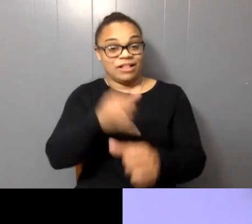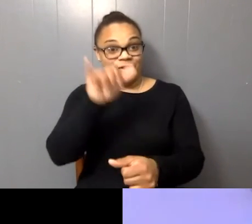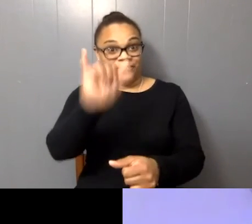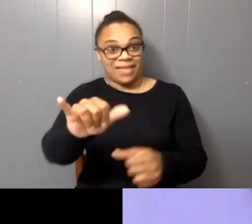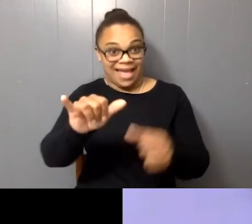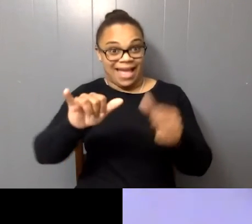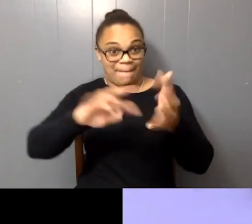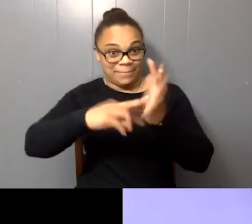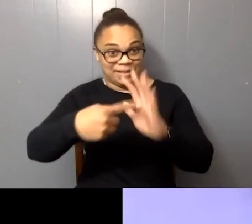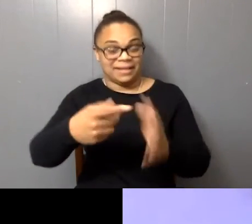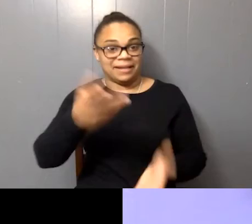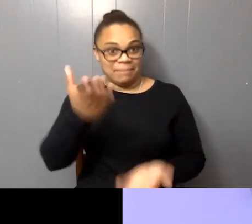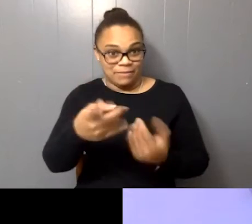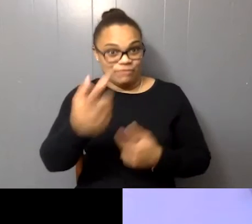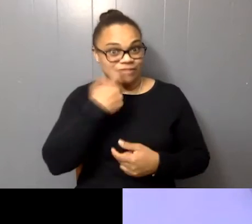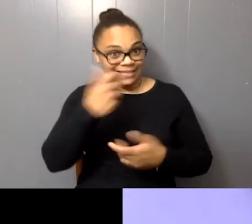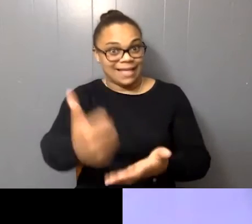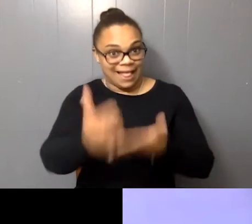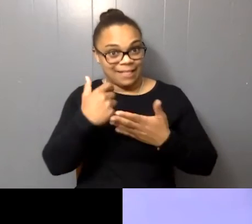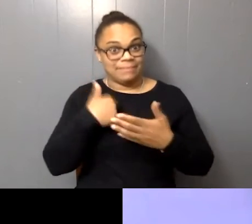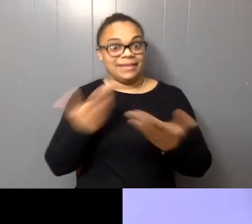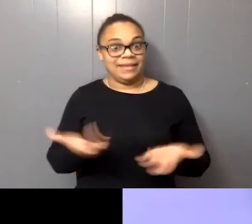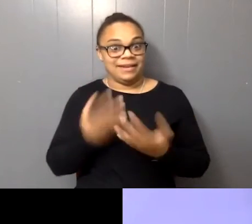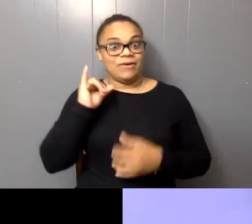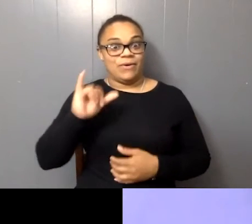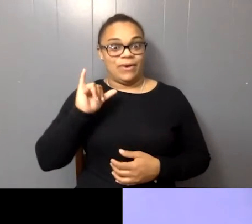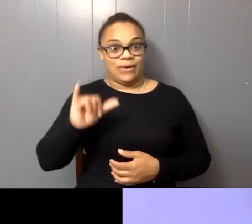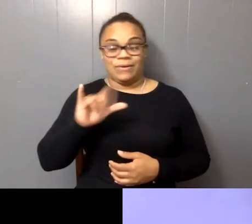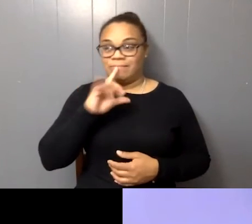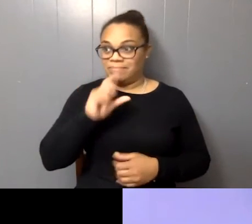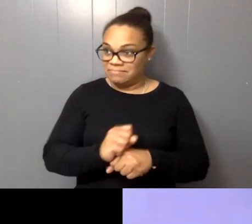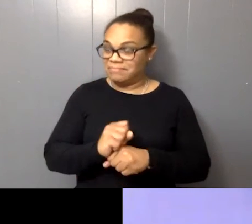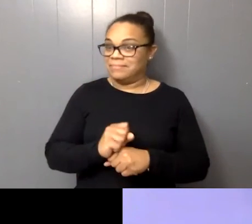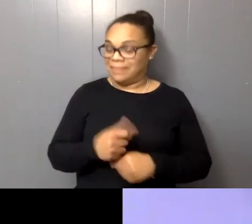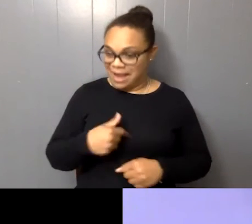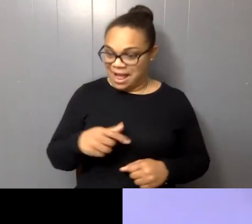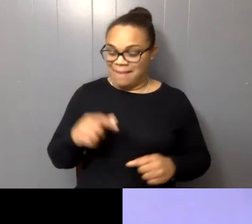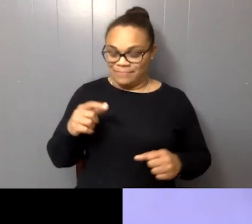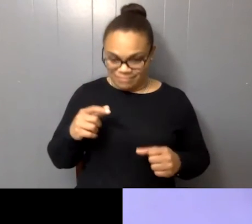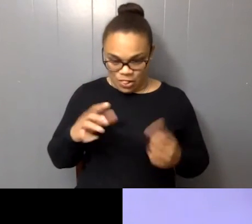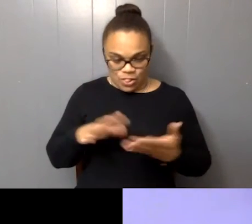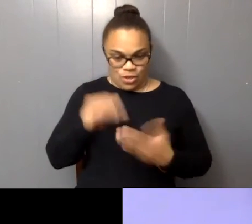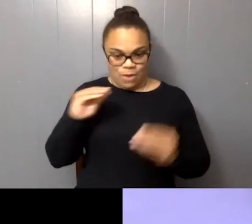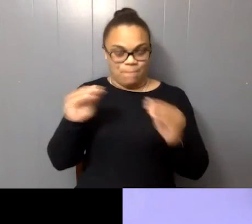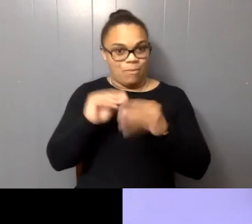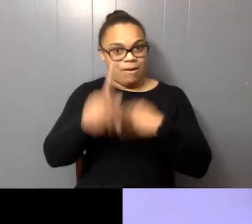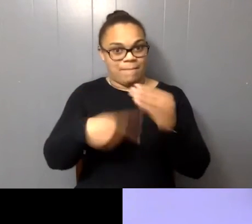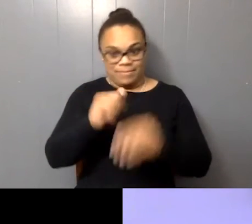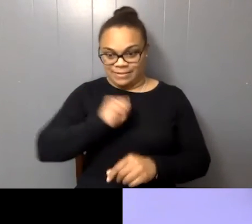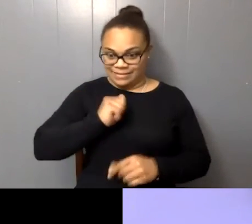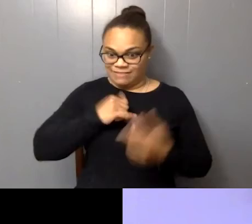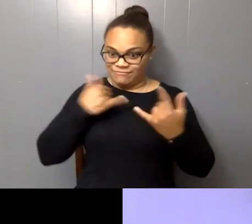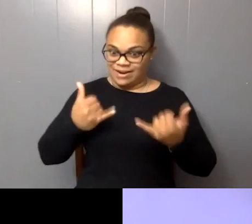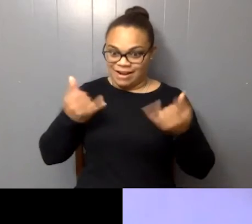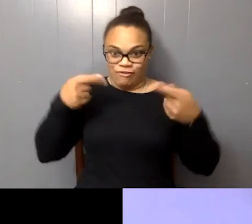Because literally now I'm discovering myself right now on the call, because I that's also like stereotypes